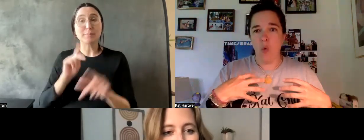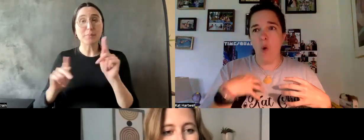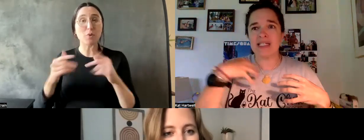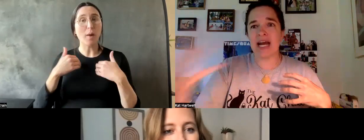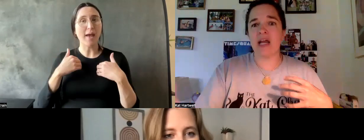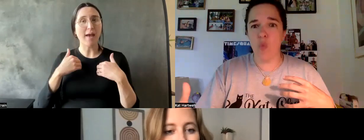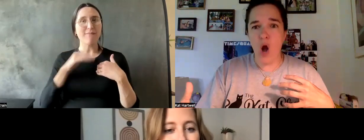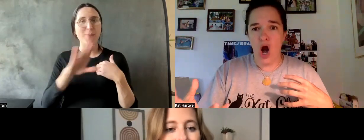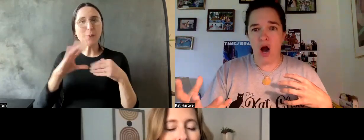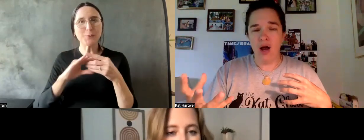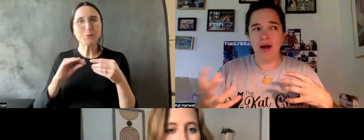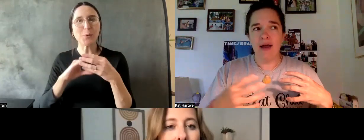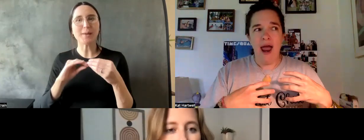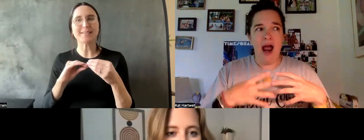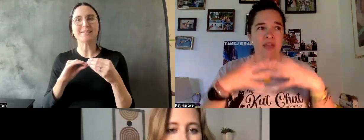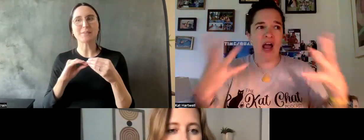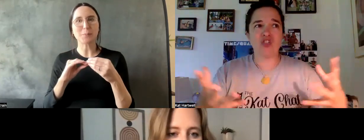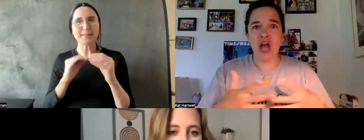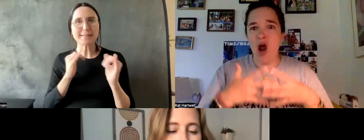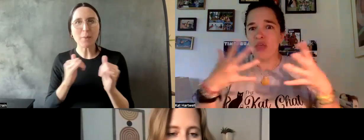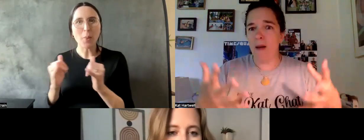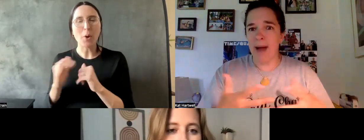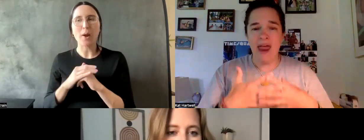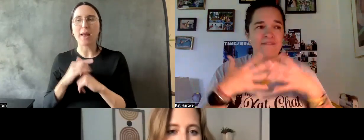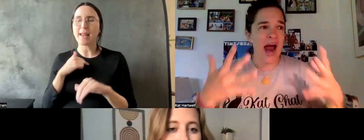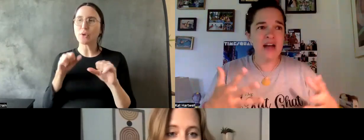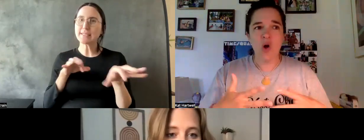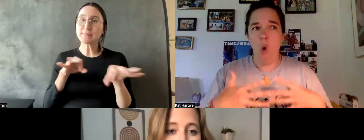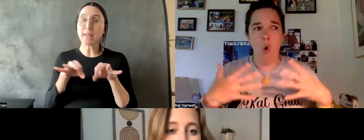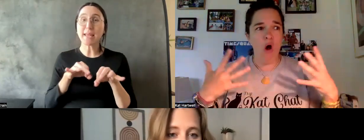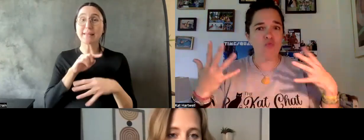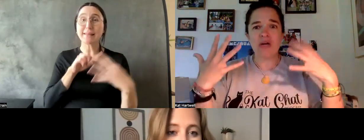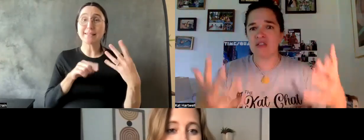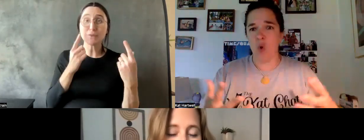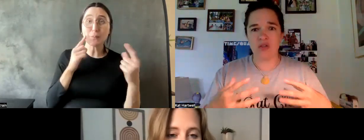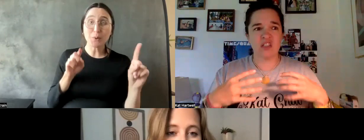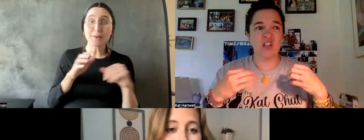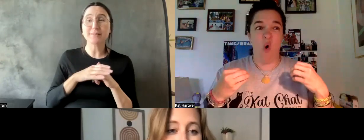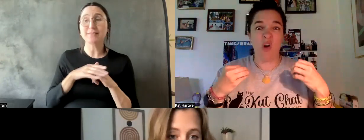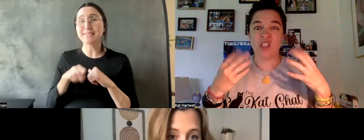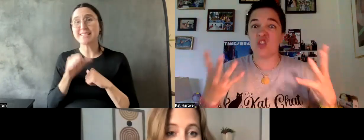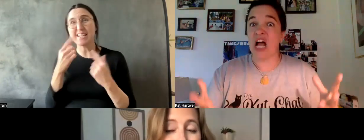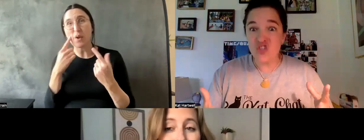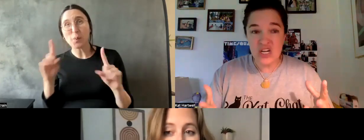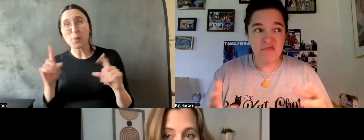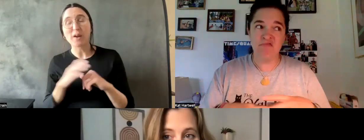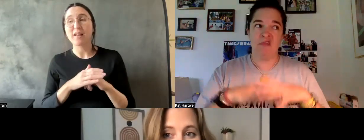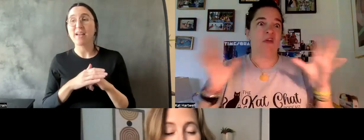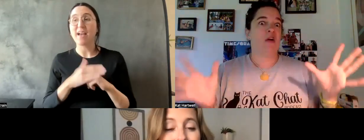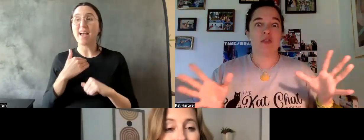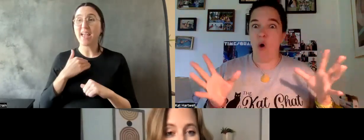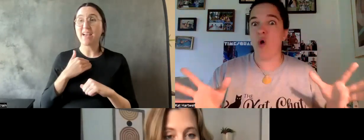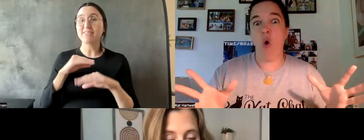worked, what didn't work, and share them my advice or resources or